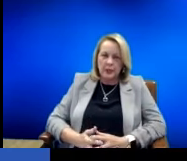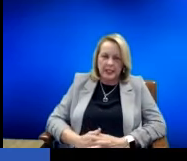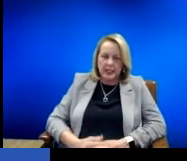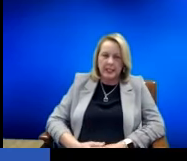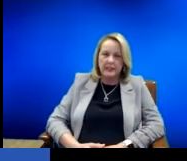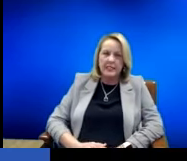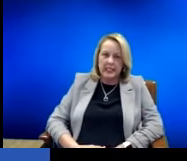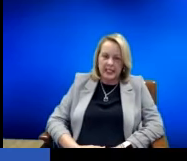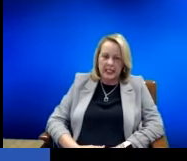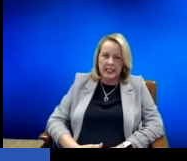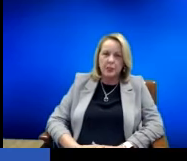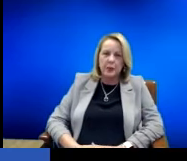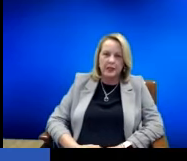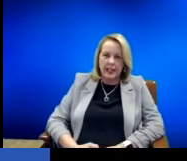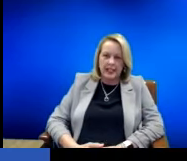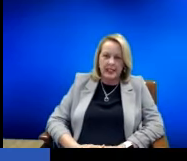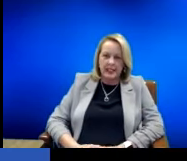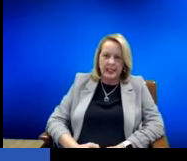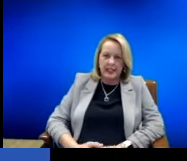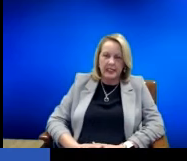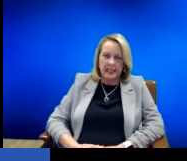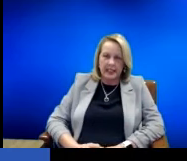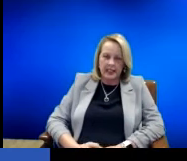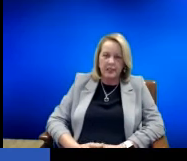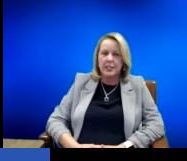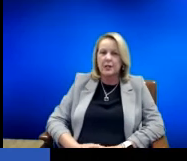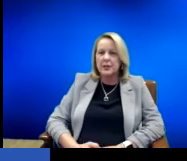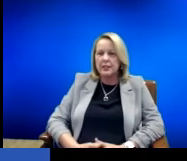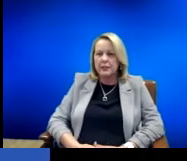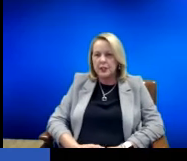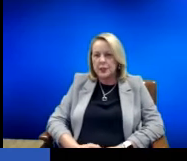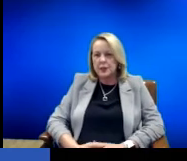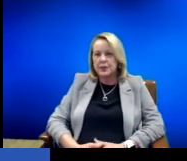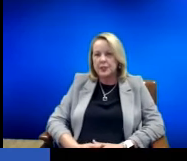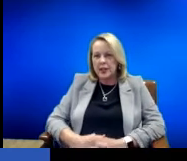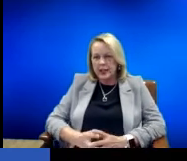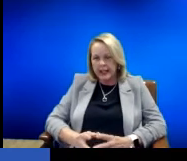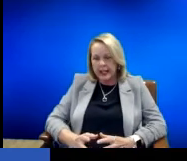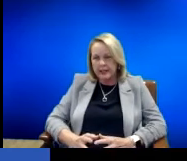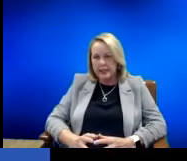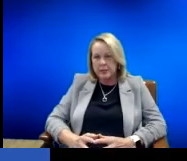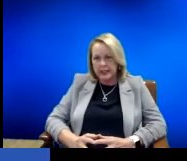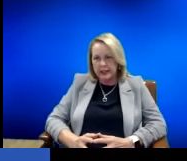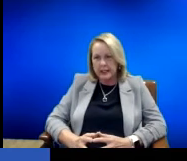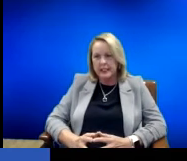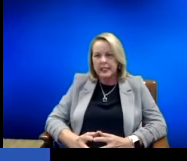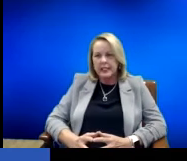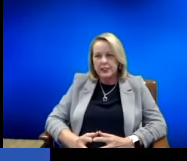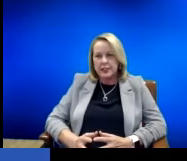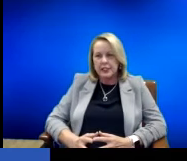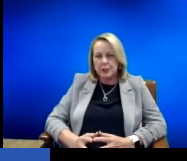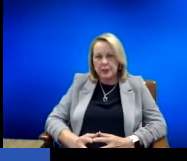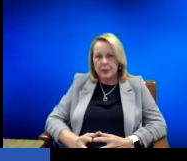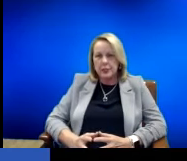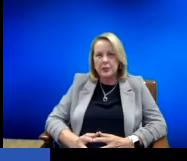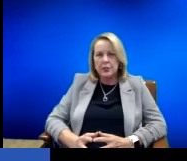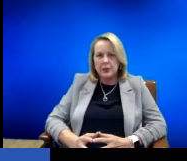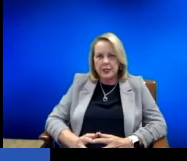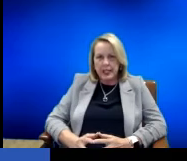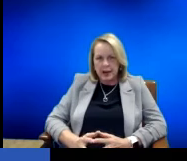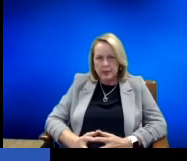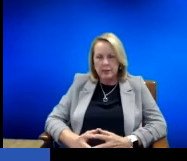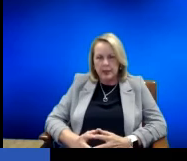the 2017 is $12,060. So if you do not have the ability to contribute